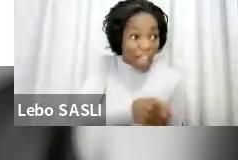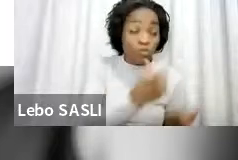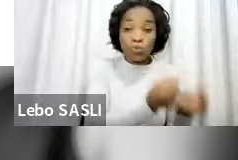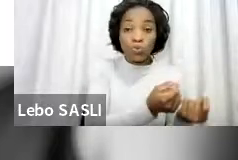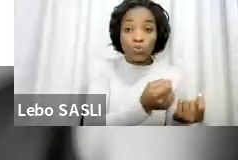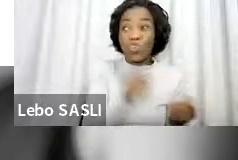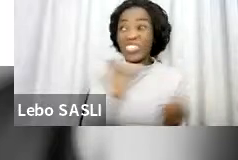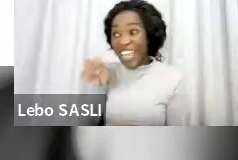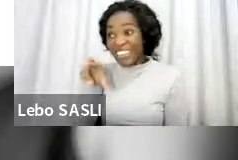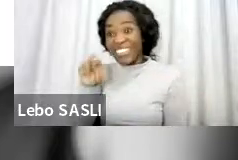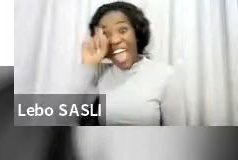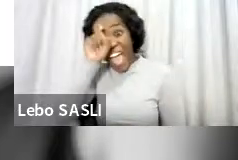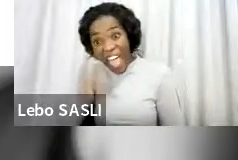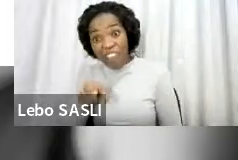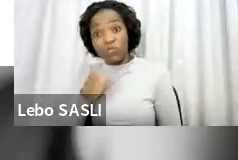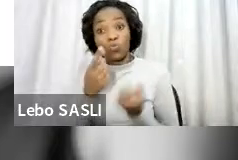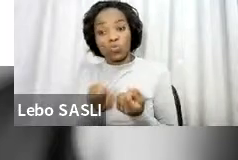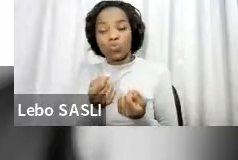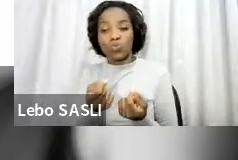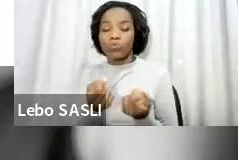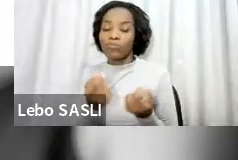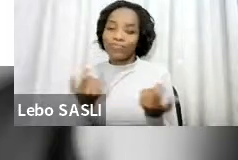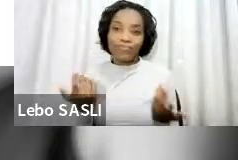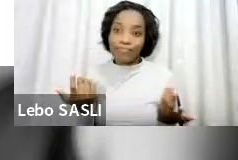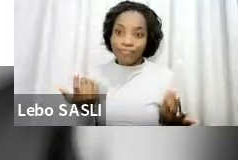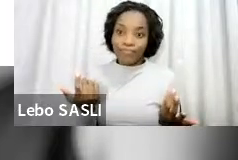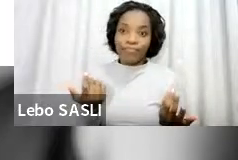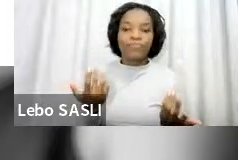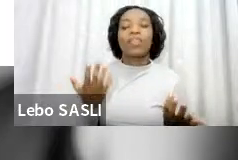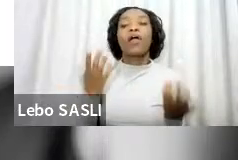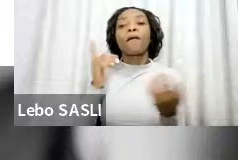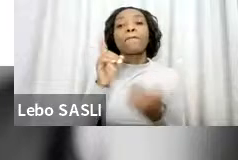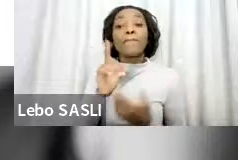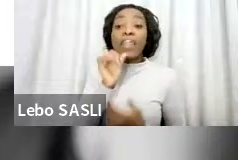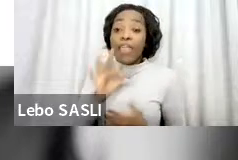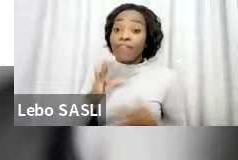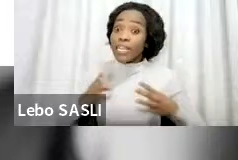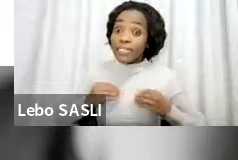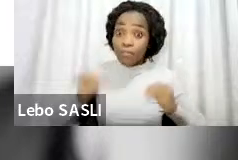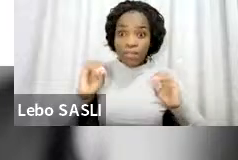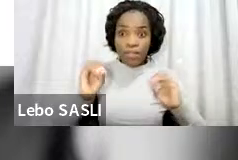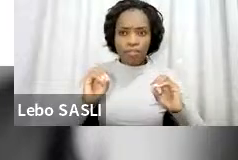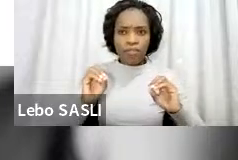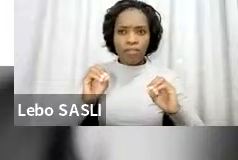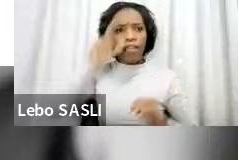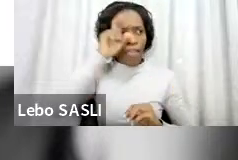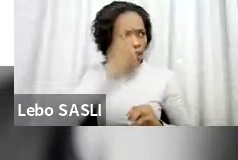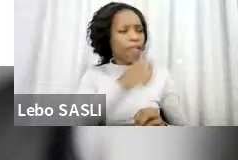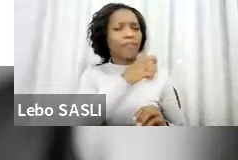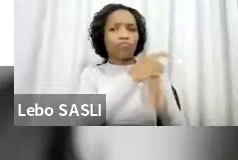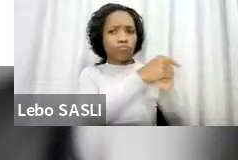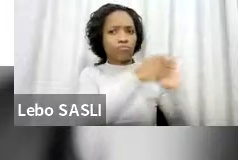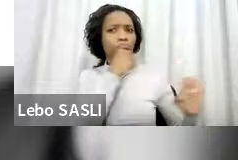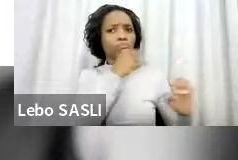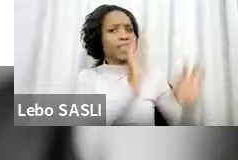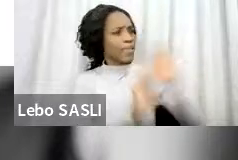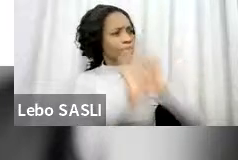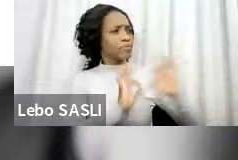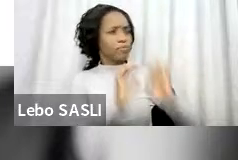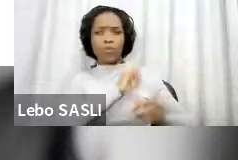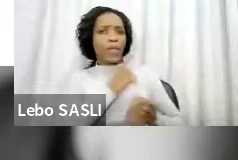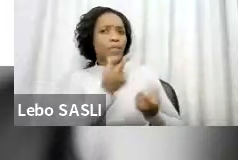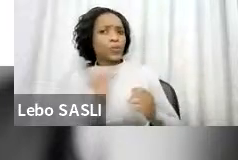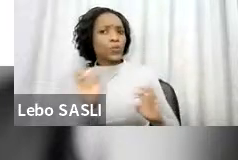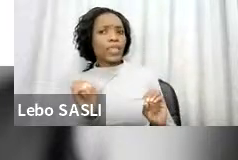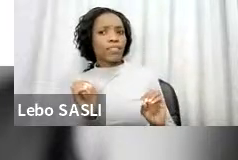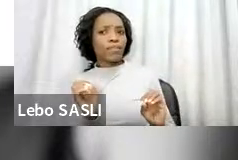not accepted by SARS or the taxpayer, reasons for such decision must be provided to the tax ombudsman